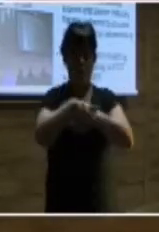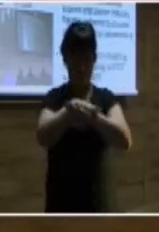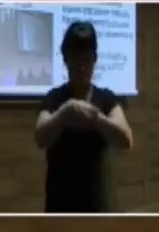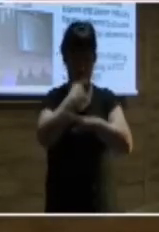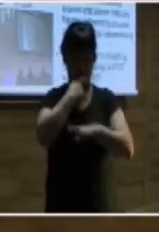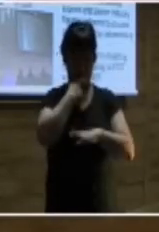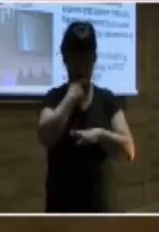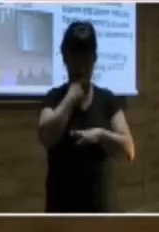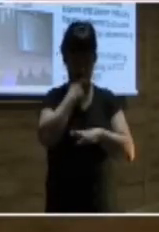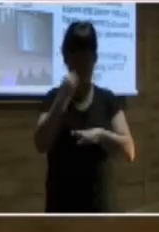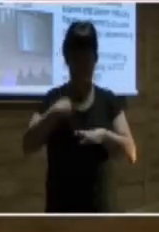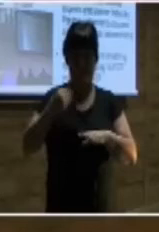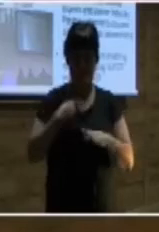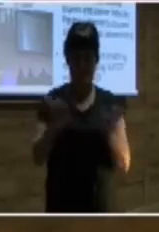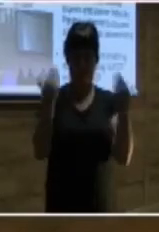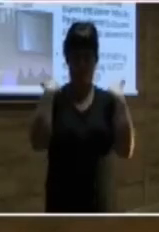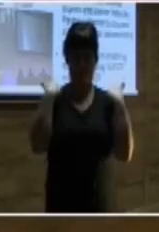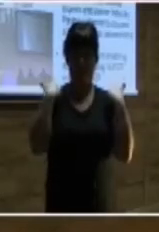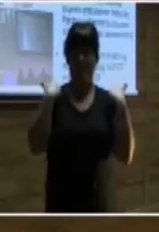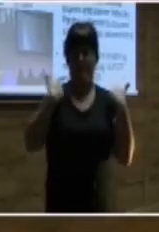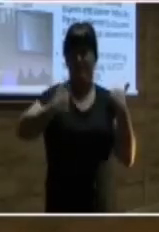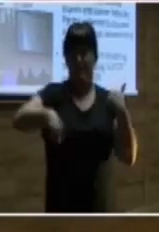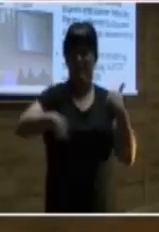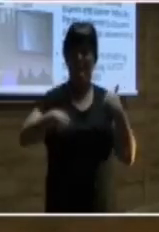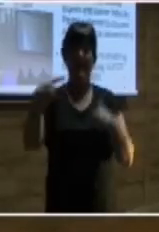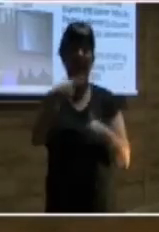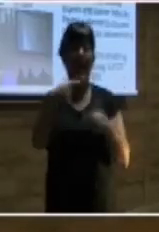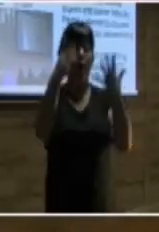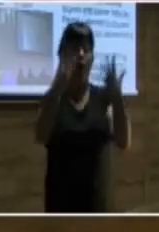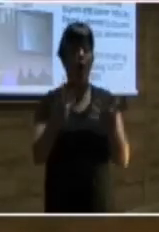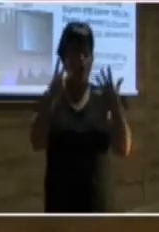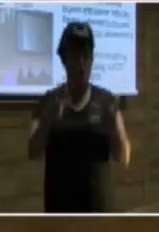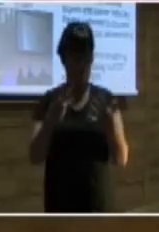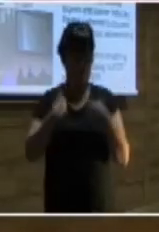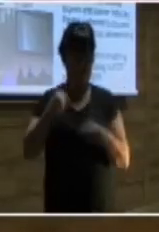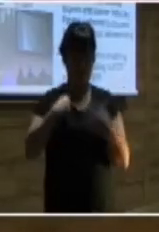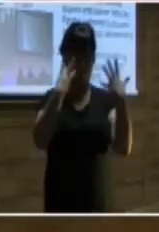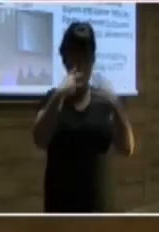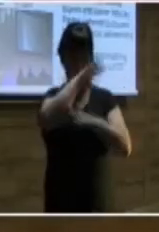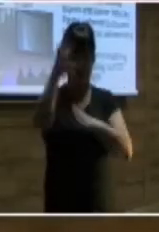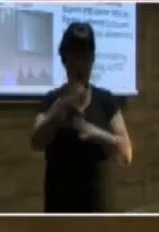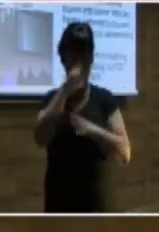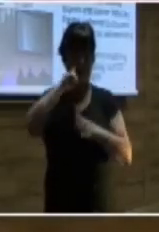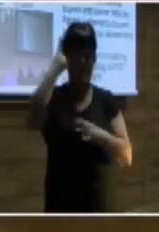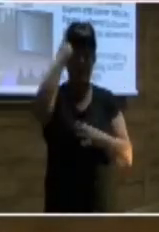world. Oh yes, he's a tough man.